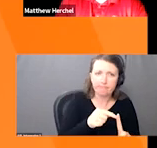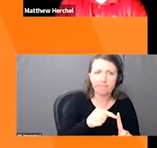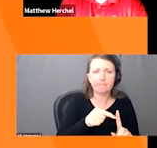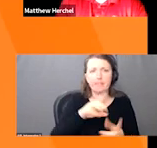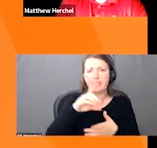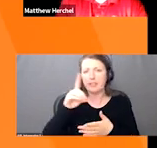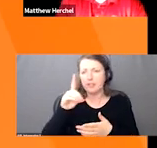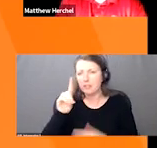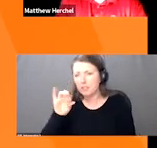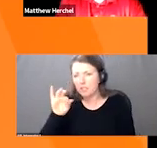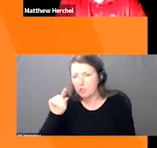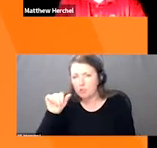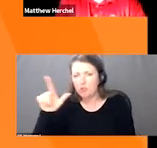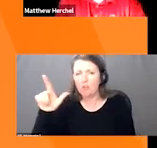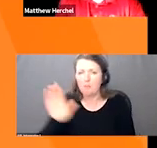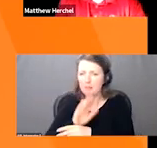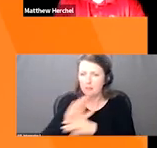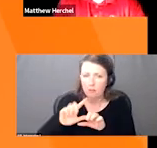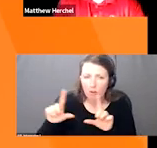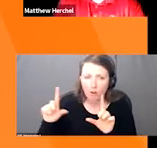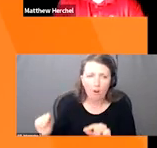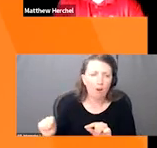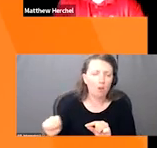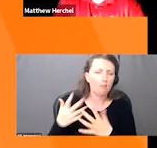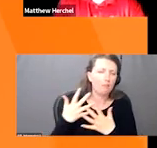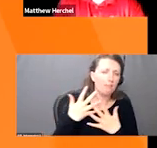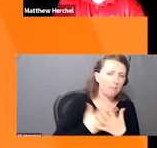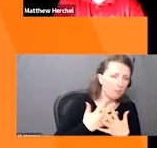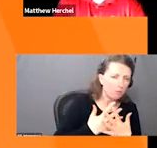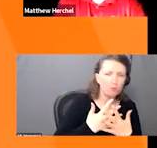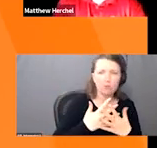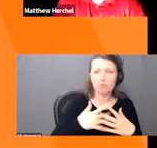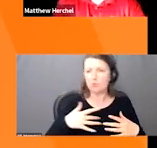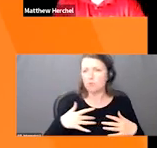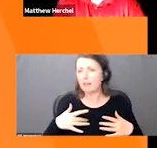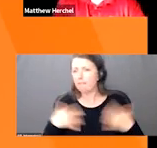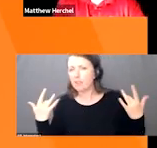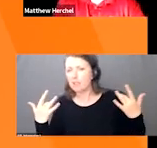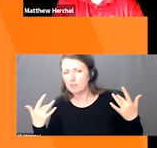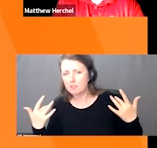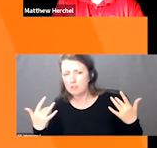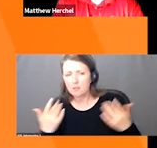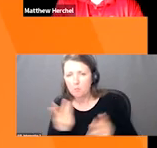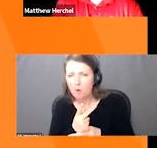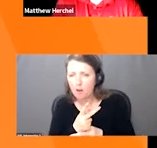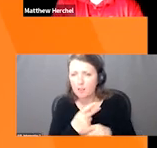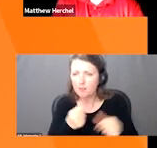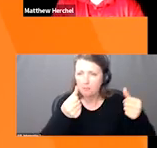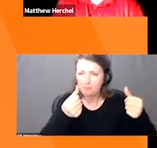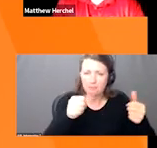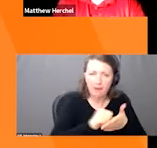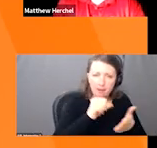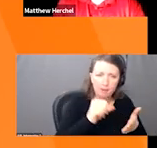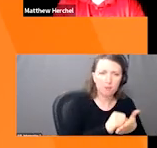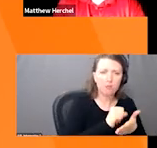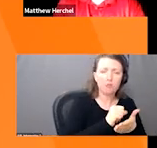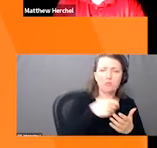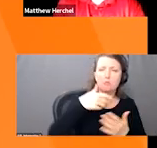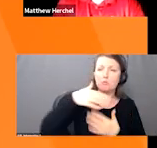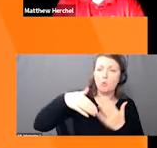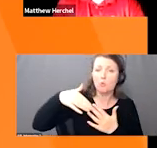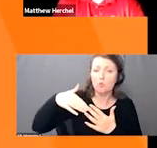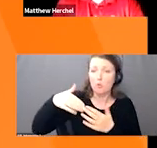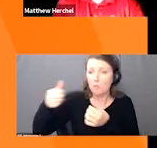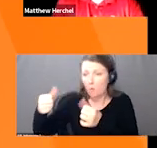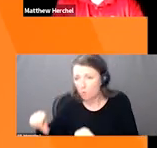social posting, Q&A. Each one of these topics we're going to cover. There's a very good chance you're not using